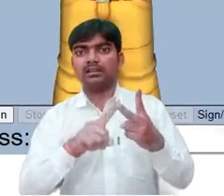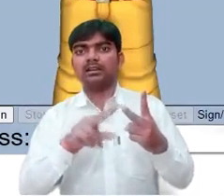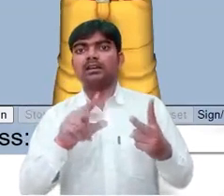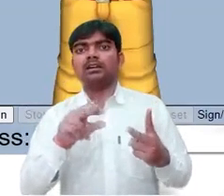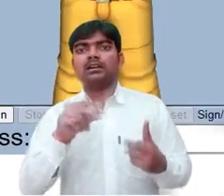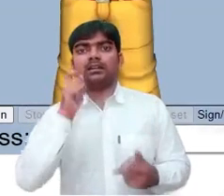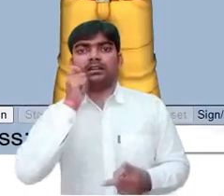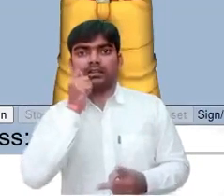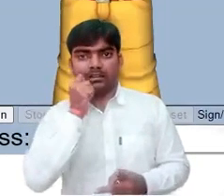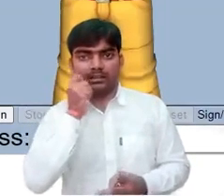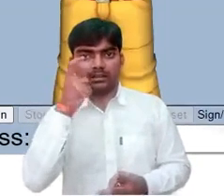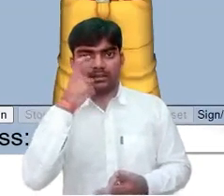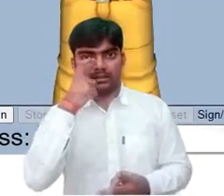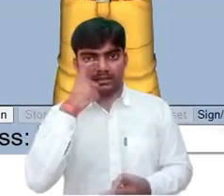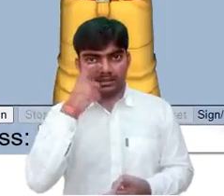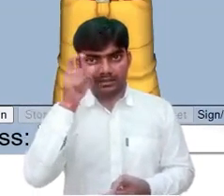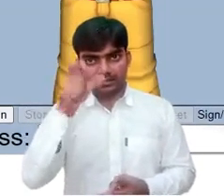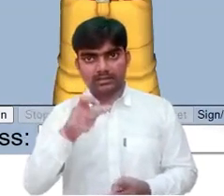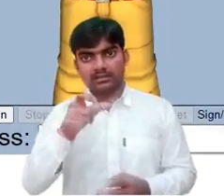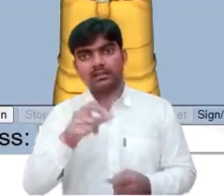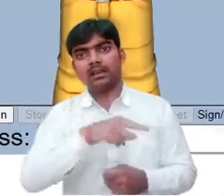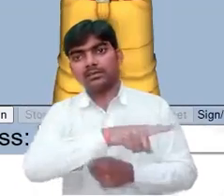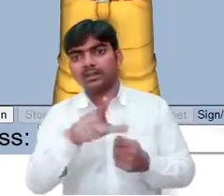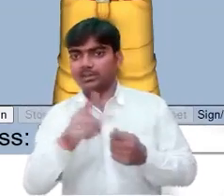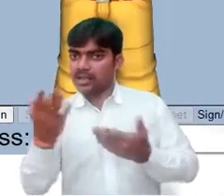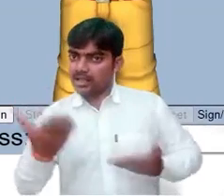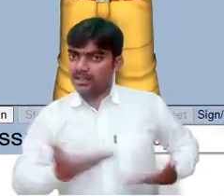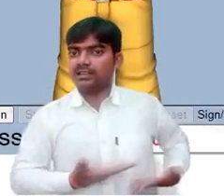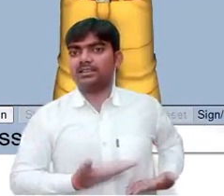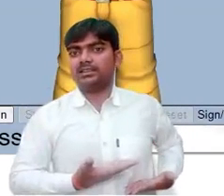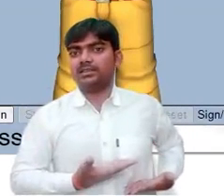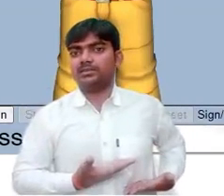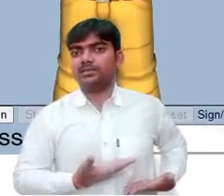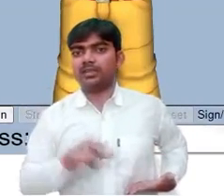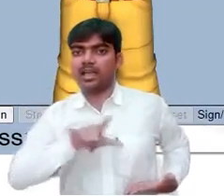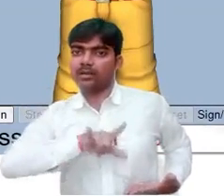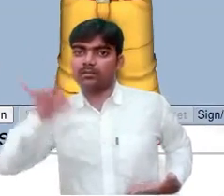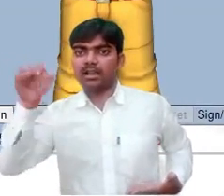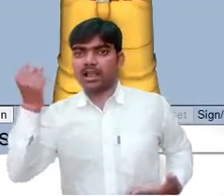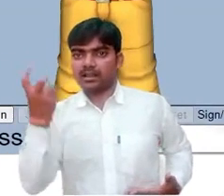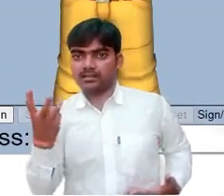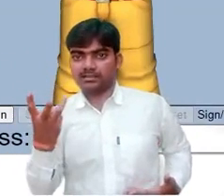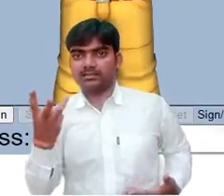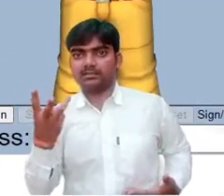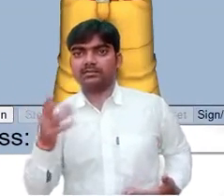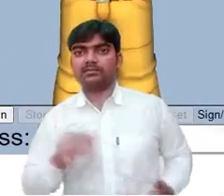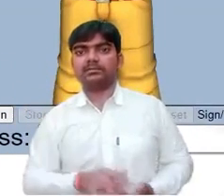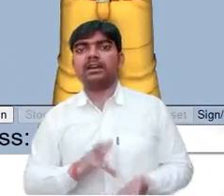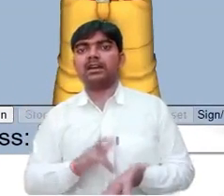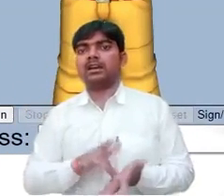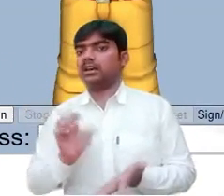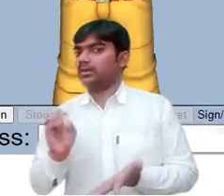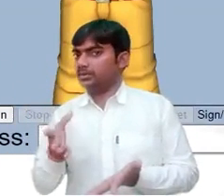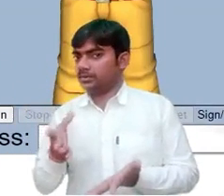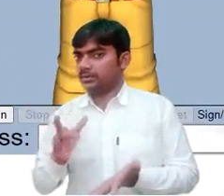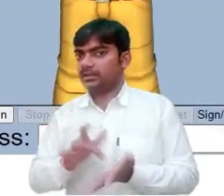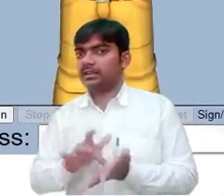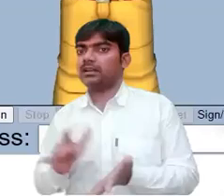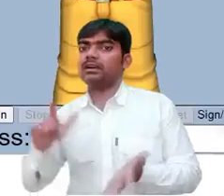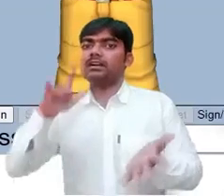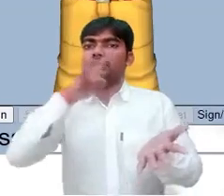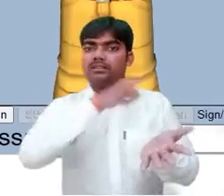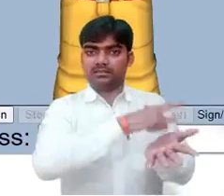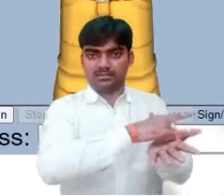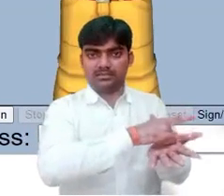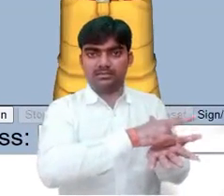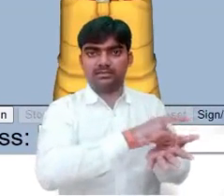number with service from source to destination. So here we are to input three more parameters, which is